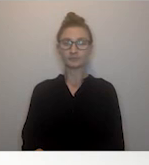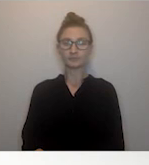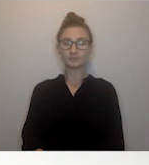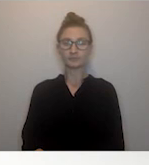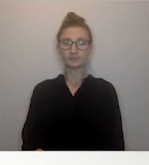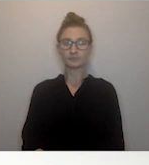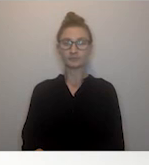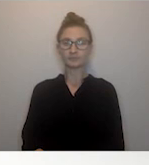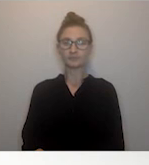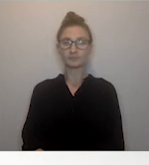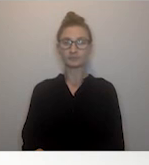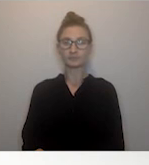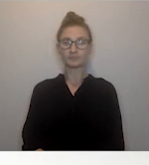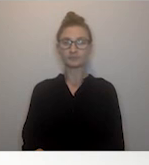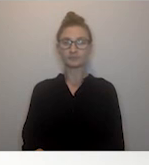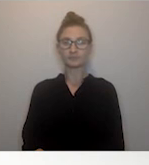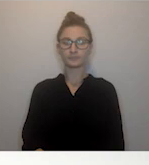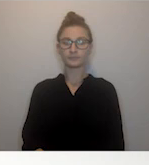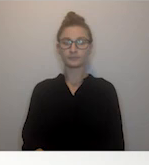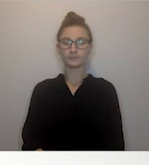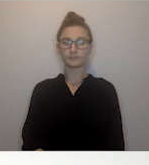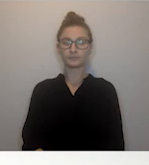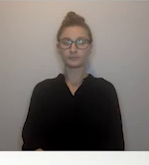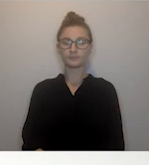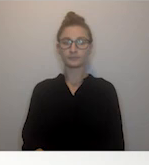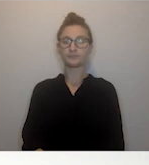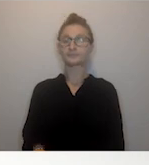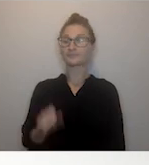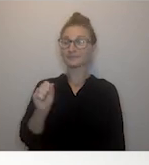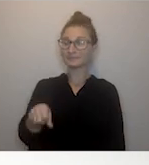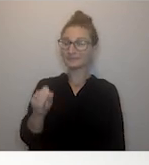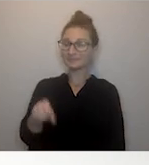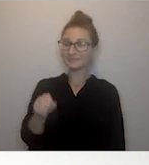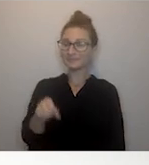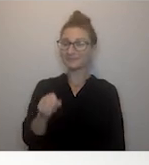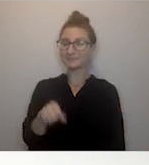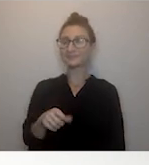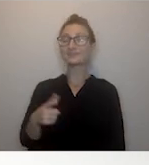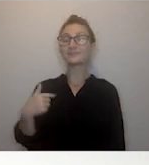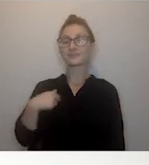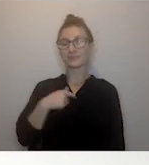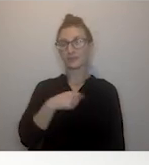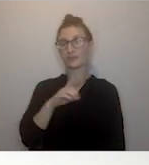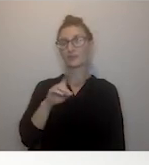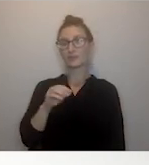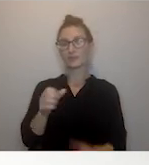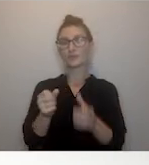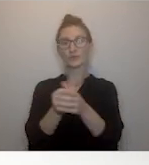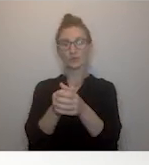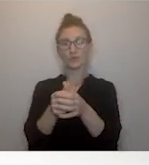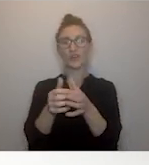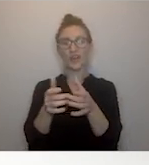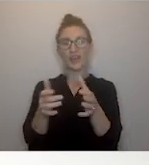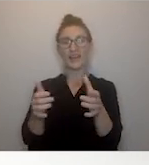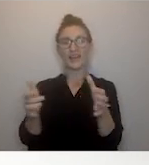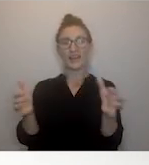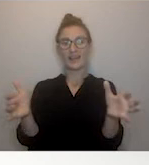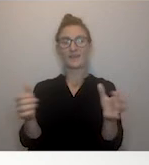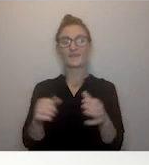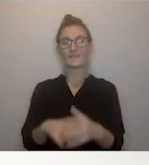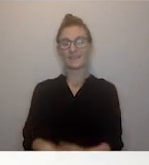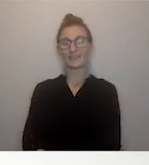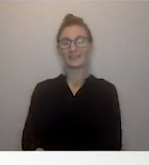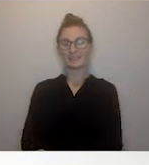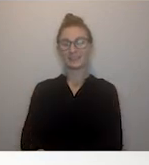smiles on our kids' face, and this was before they had a special Team, yeah. They keep growing. We do, we keep